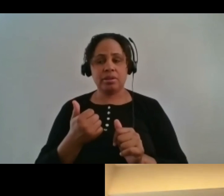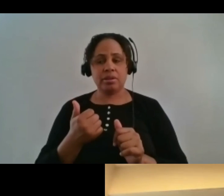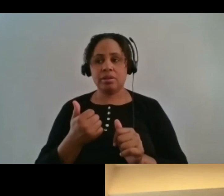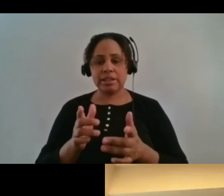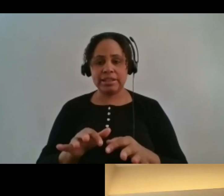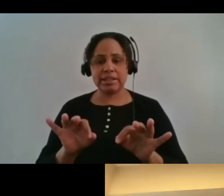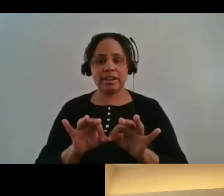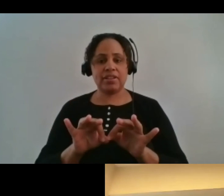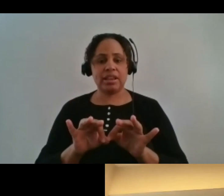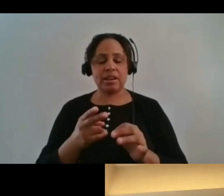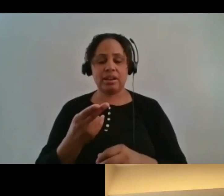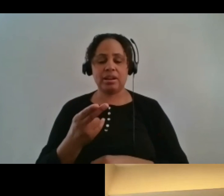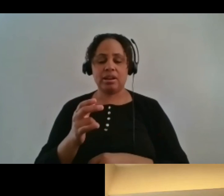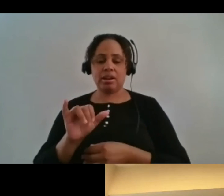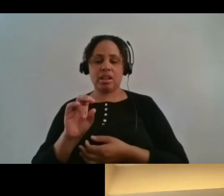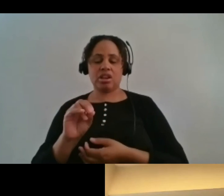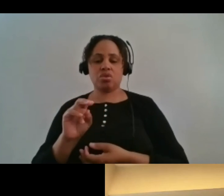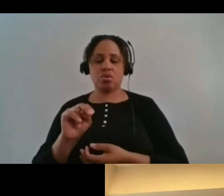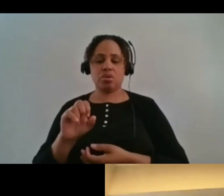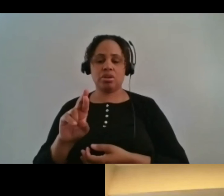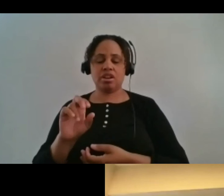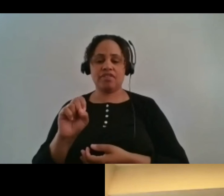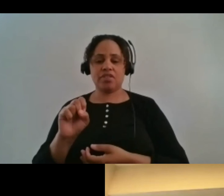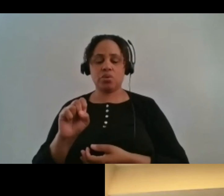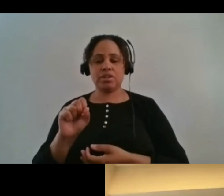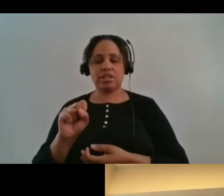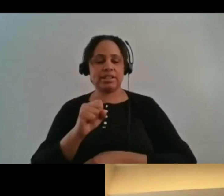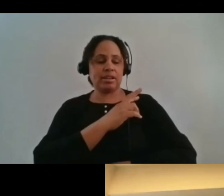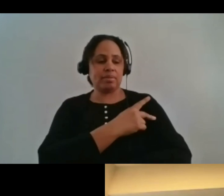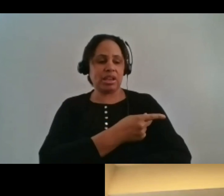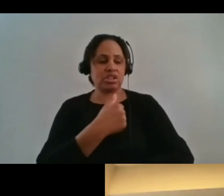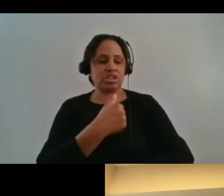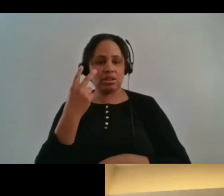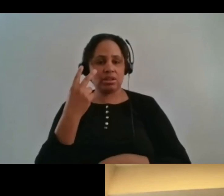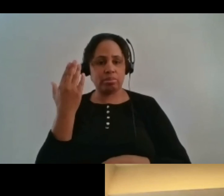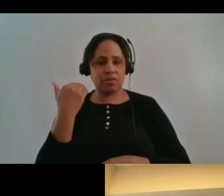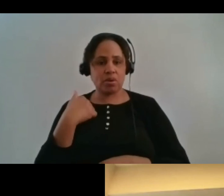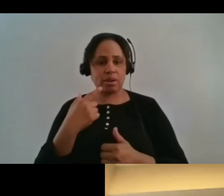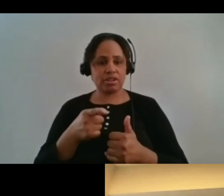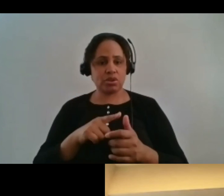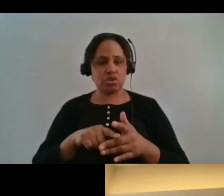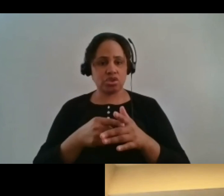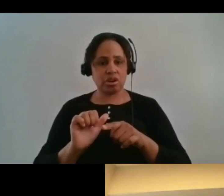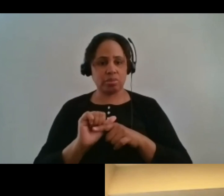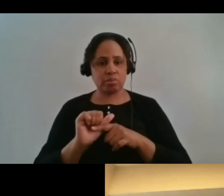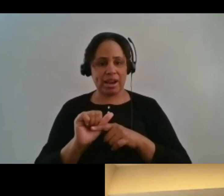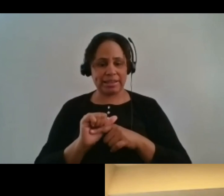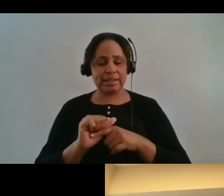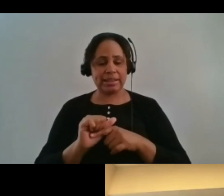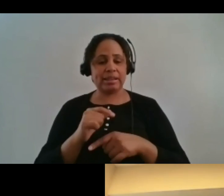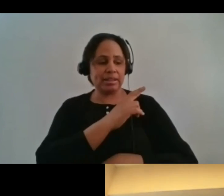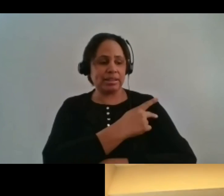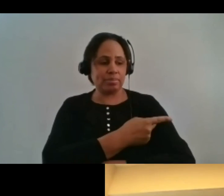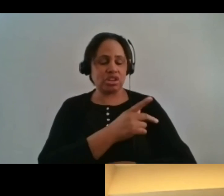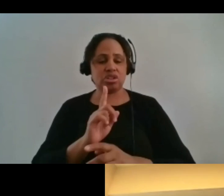significant hydronephrosis patients that I saw back when I was first starting my practice in LaGrange. This patient presented